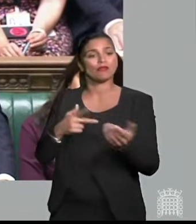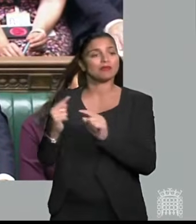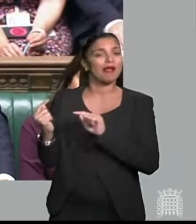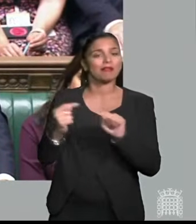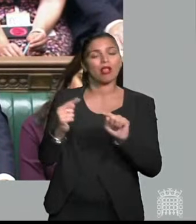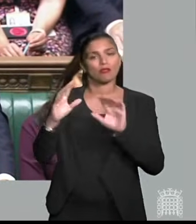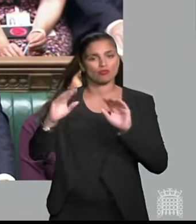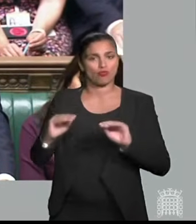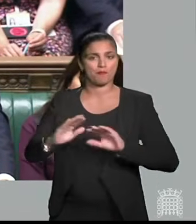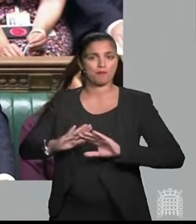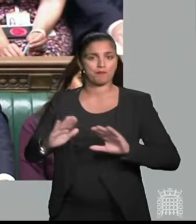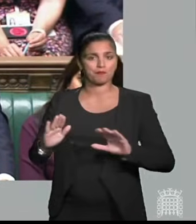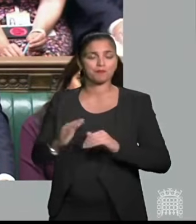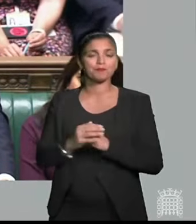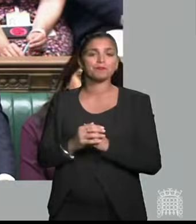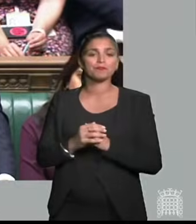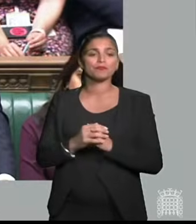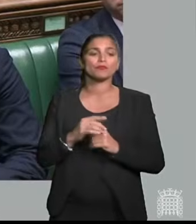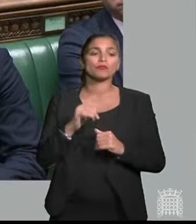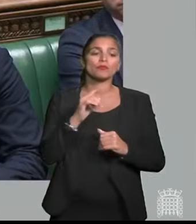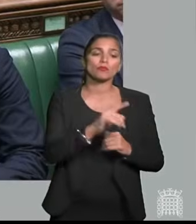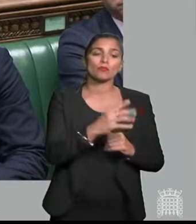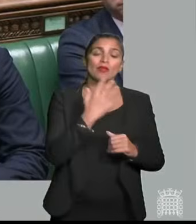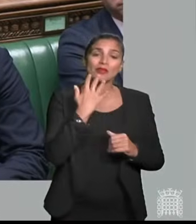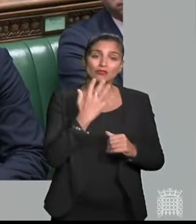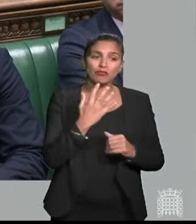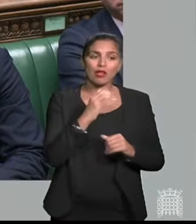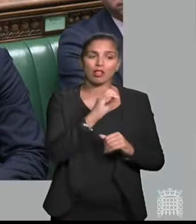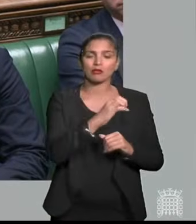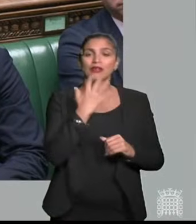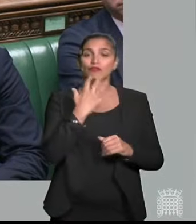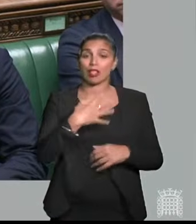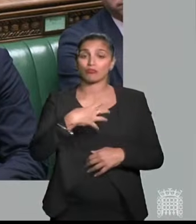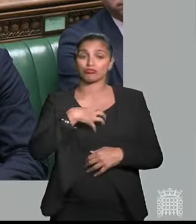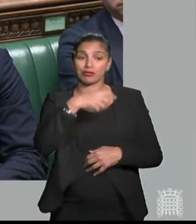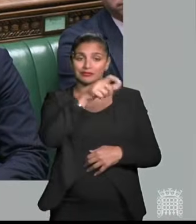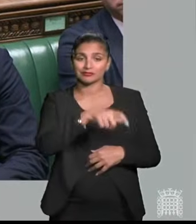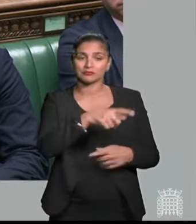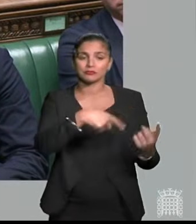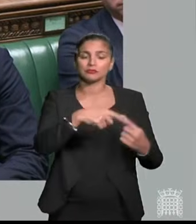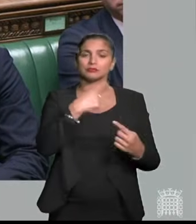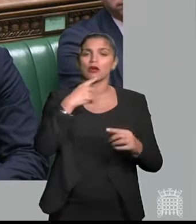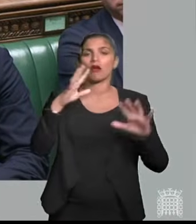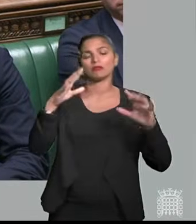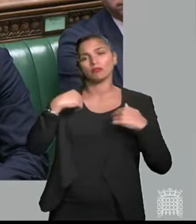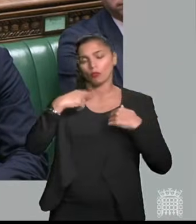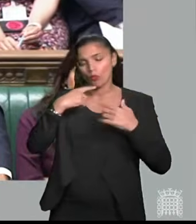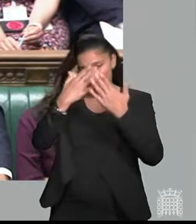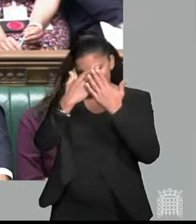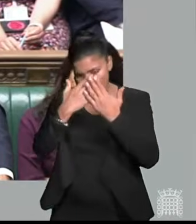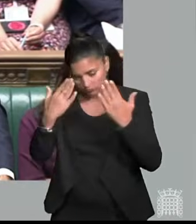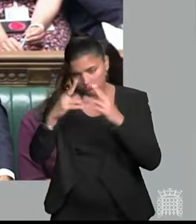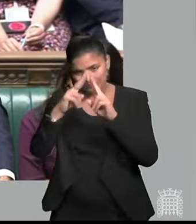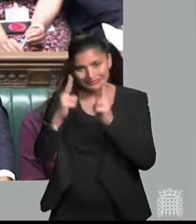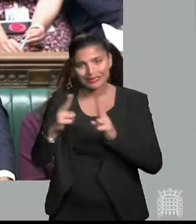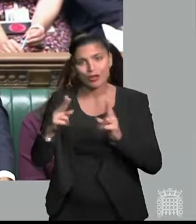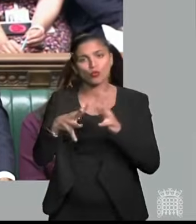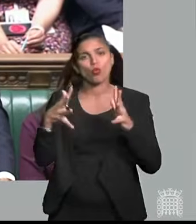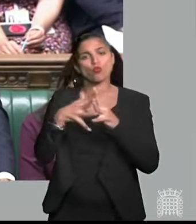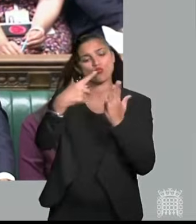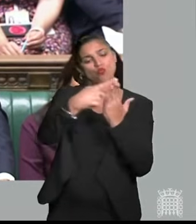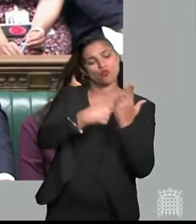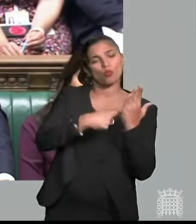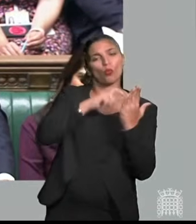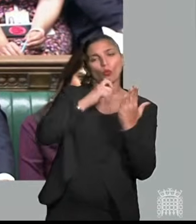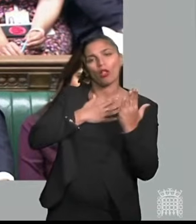unlike Hamas, the Israelis, including the President, have made it clear that their armed forces will operate in accordance with international law,